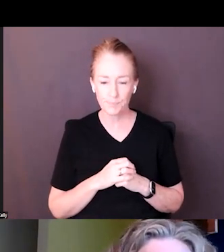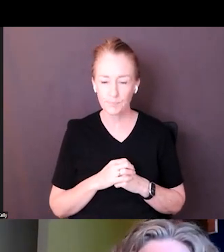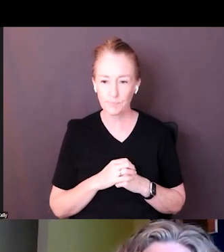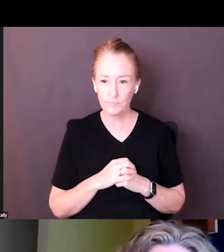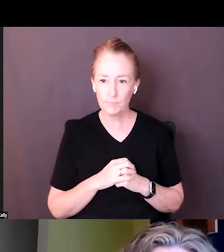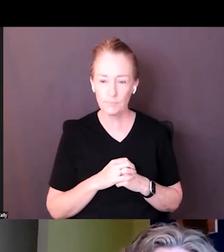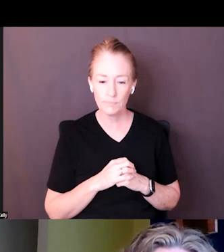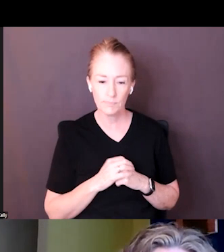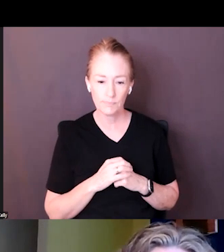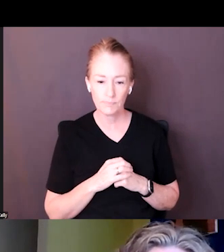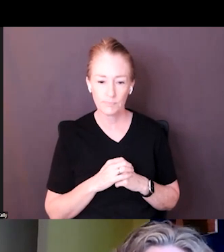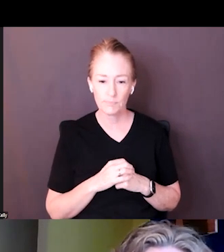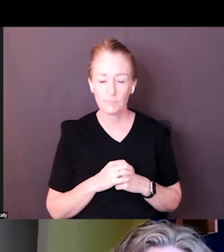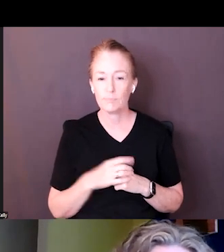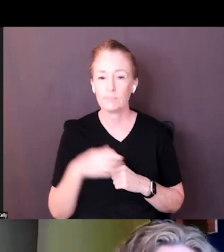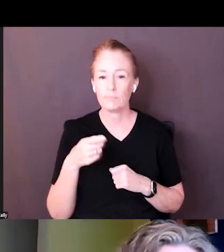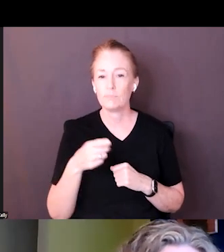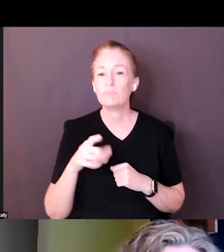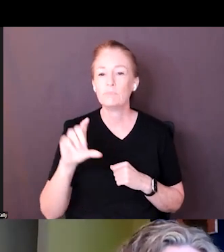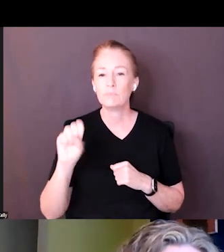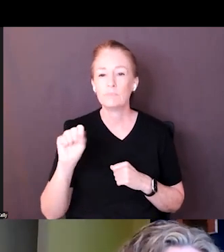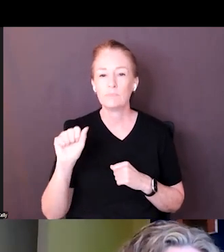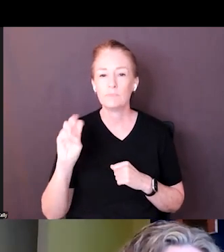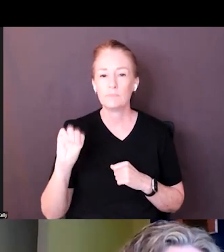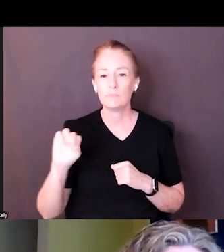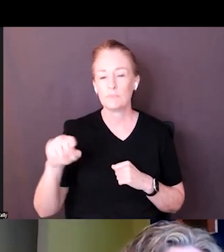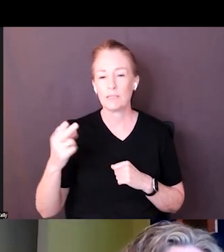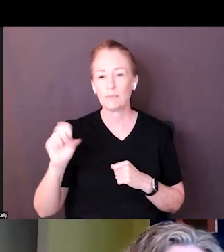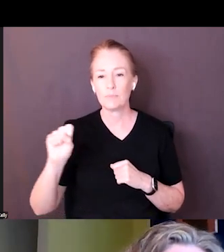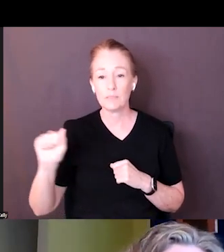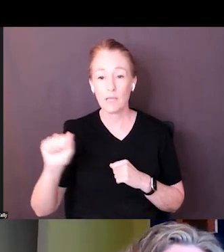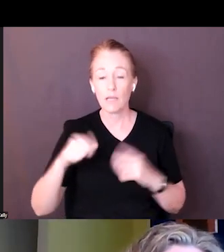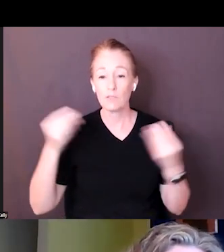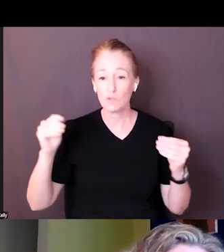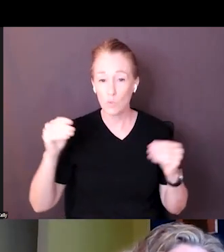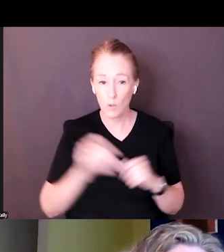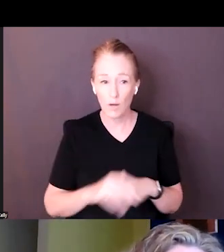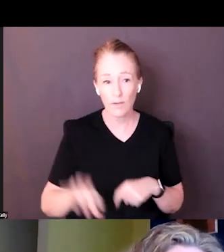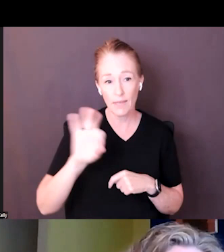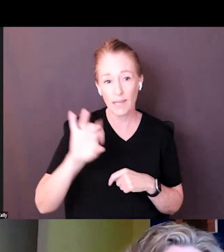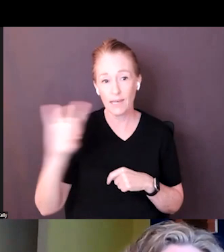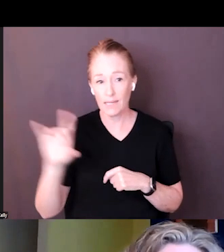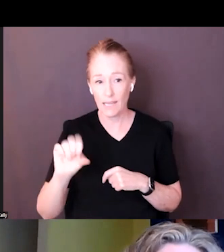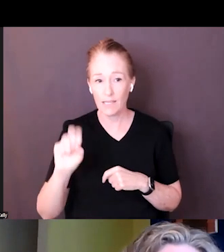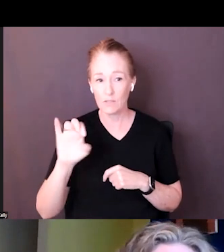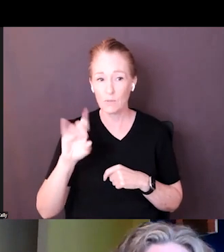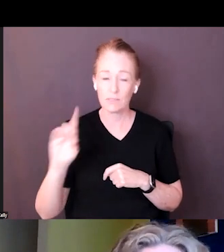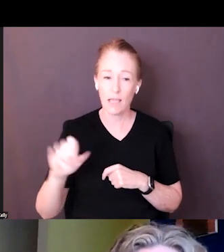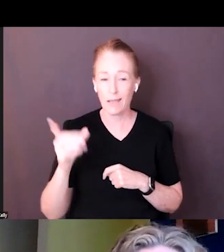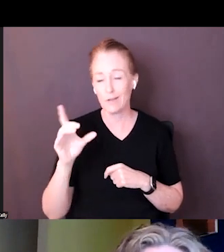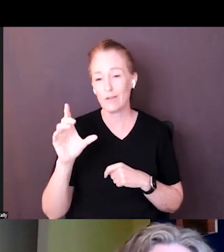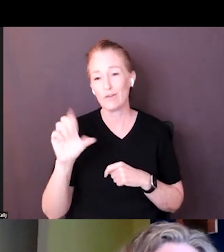Great. And this is the SAMHSA store, right? There's the 988 suicide crisis lifeline at the SAMHSA store. You can